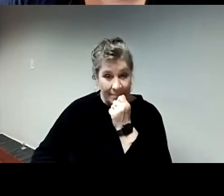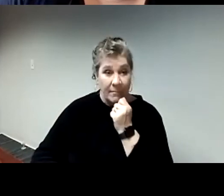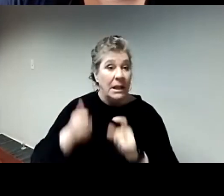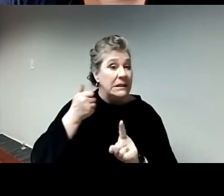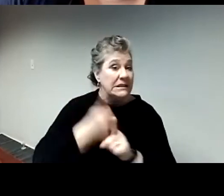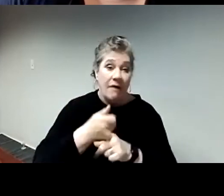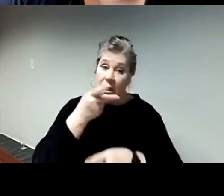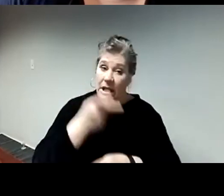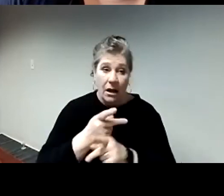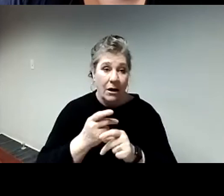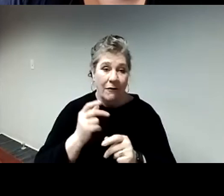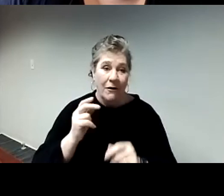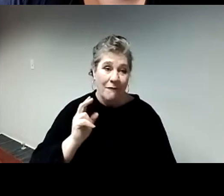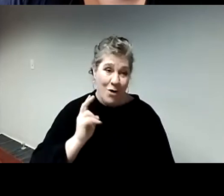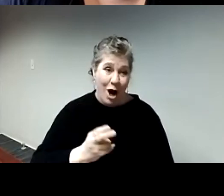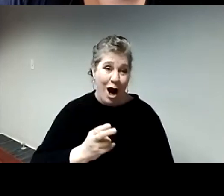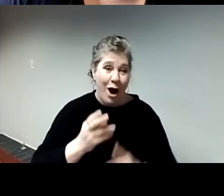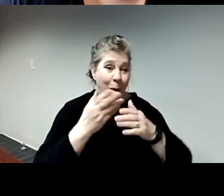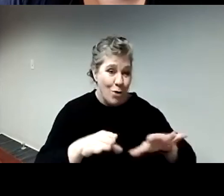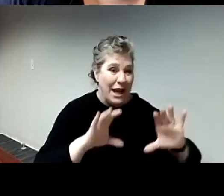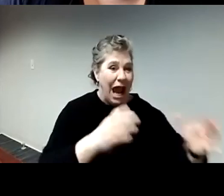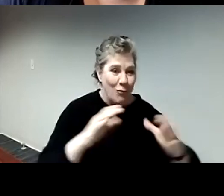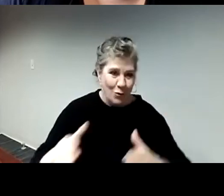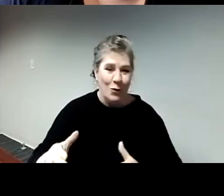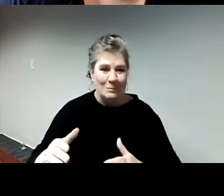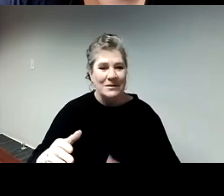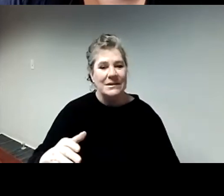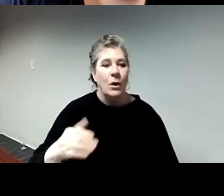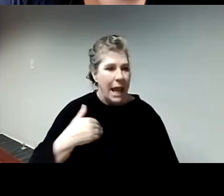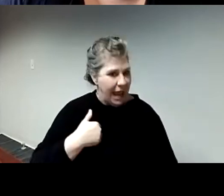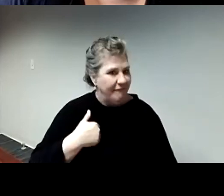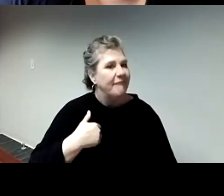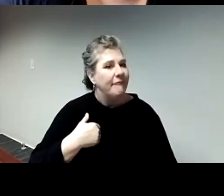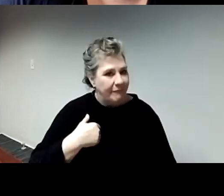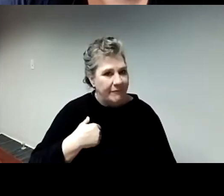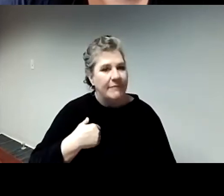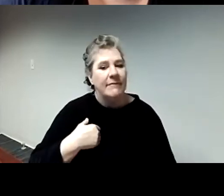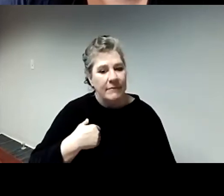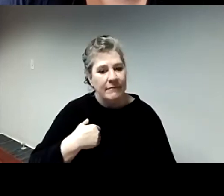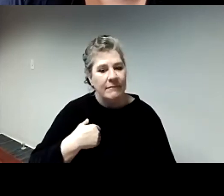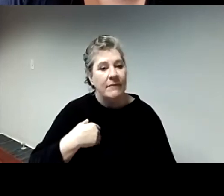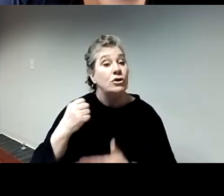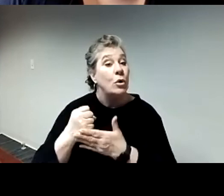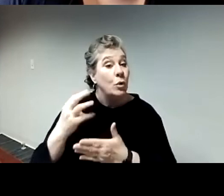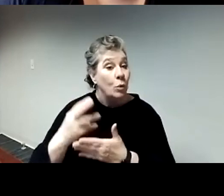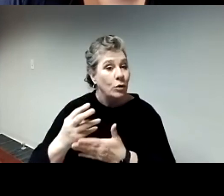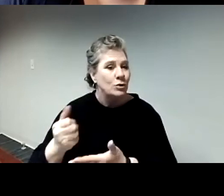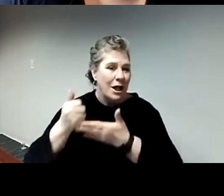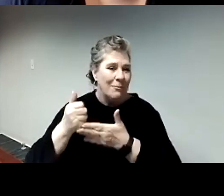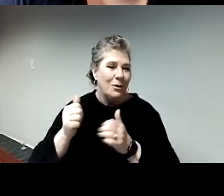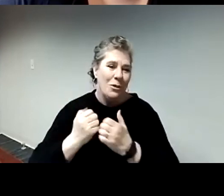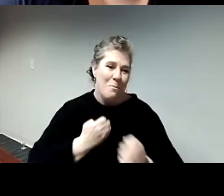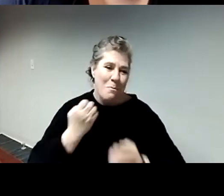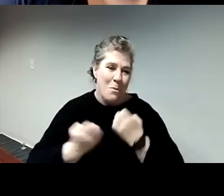Self-care for our breakout room, like Maura mentioned earlier, we do have a social worker who's helping with emotional